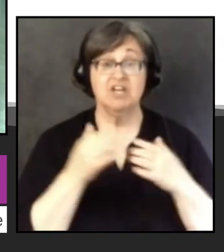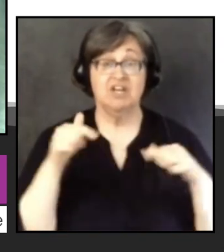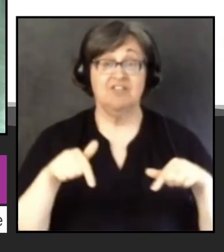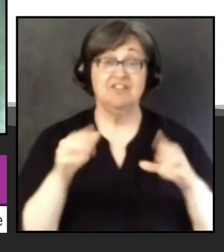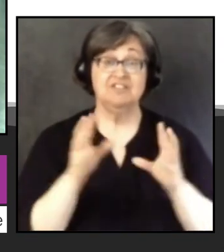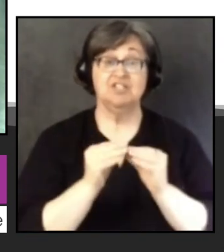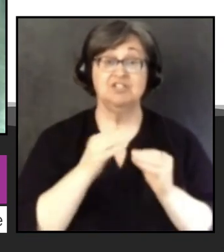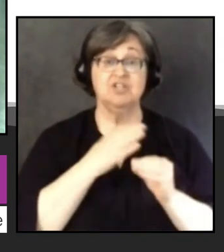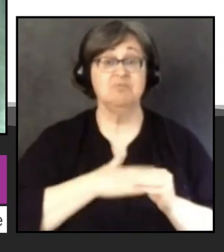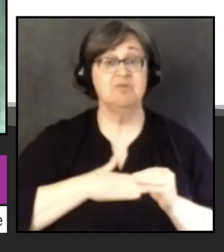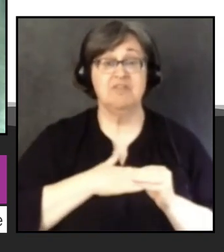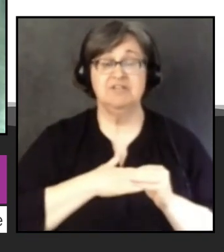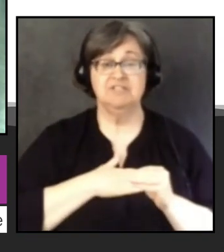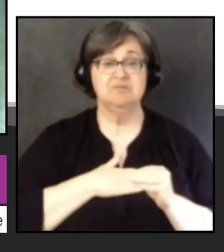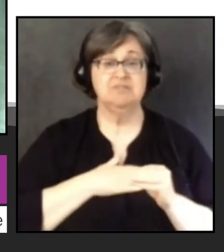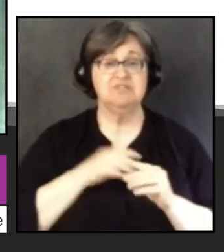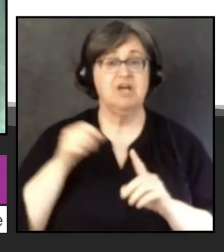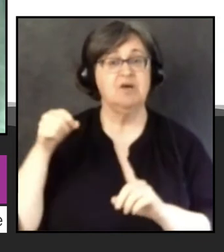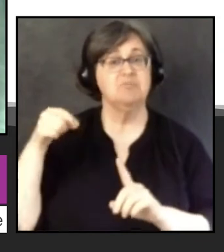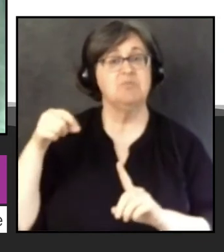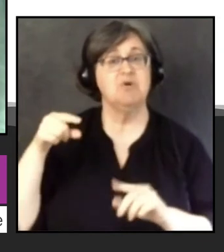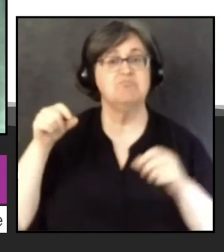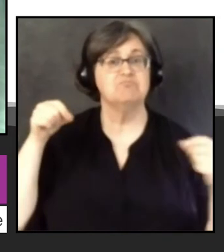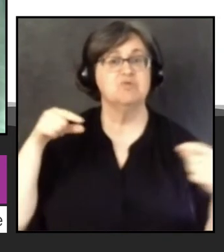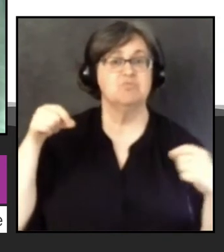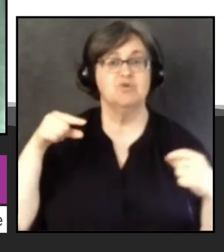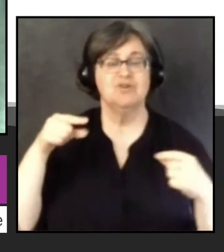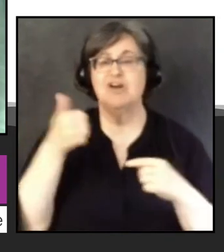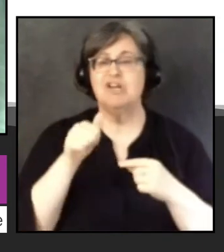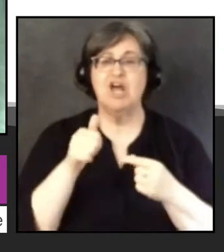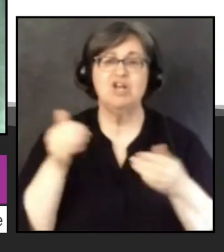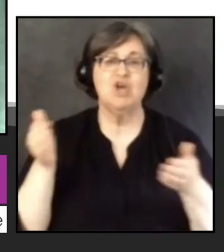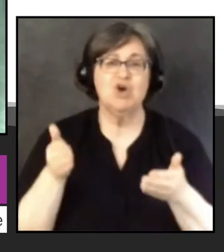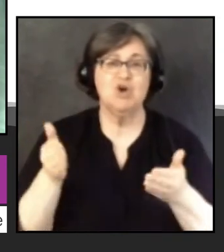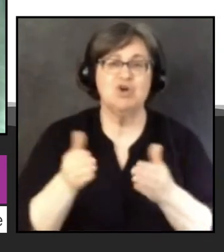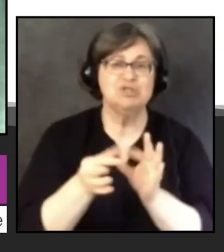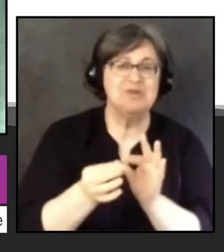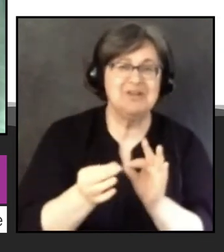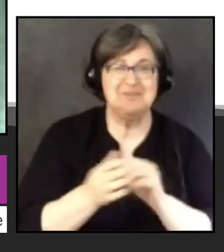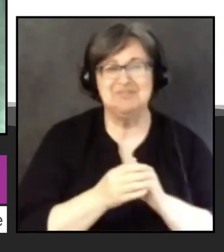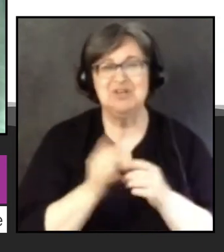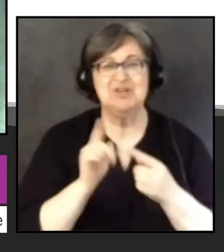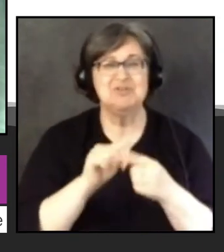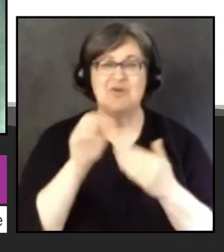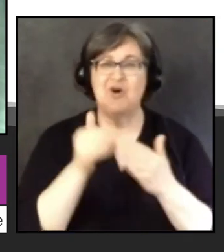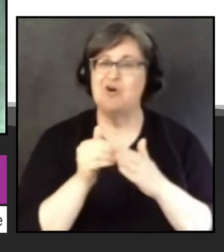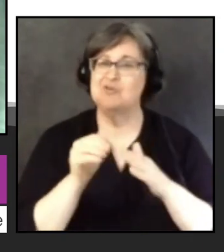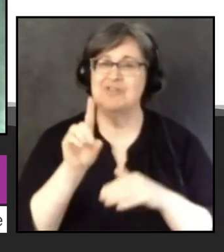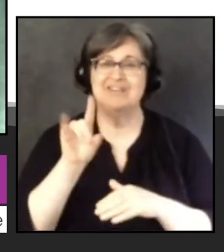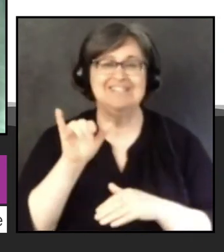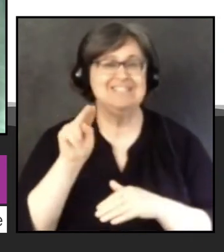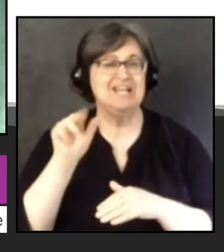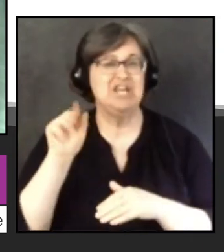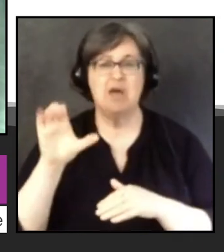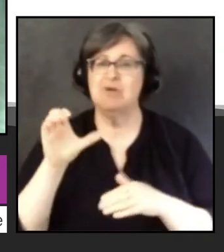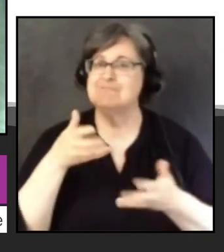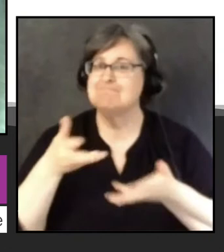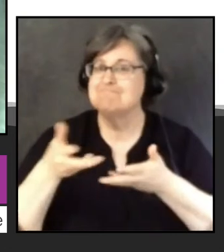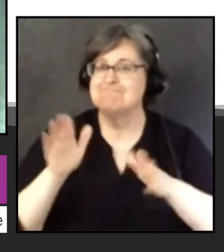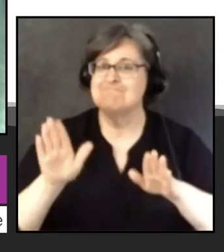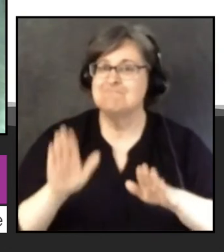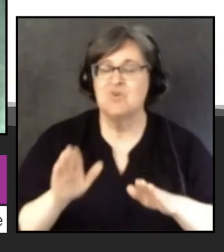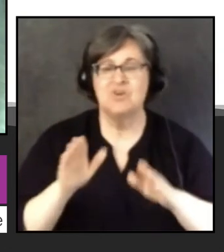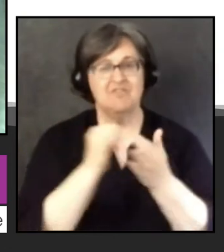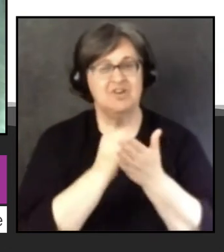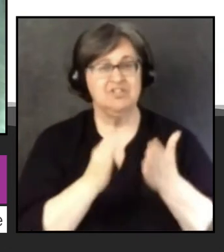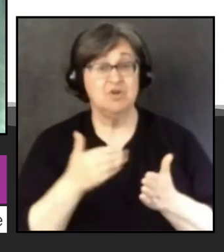feel free to send any words of encouragement to these dynamic artists. We love having ongoing engagement and conversations in the